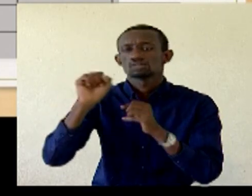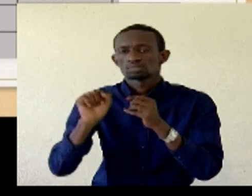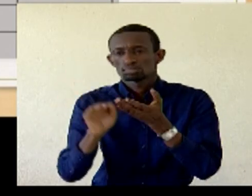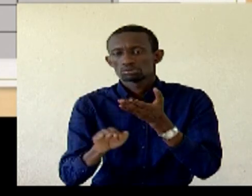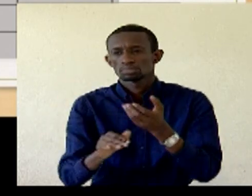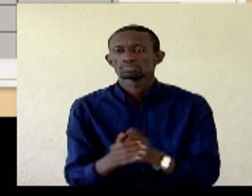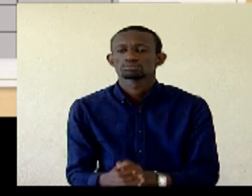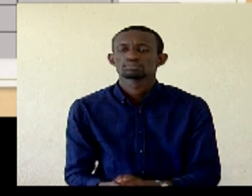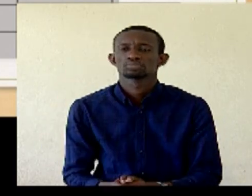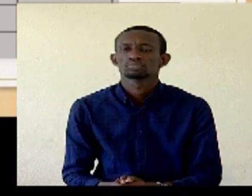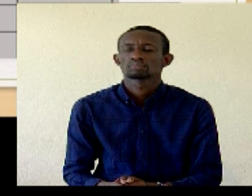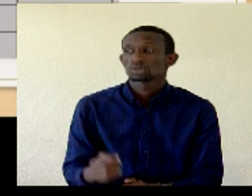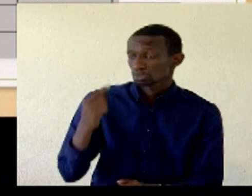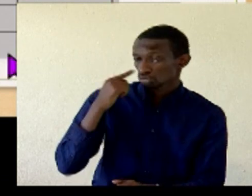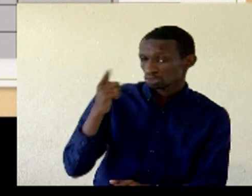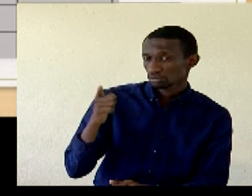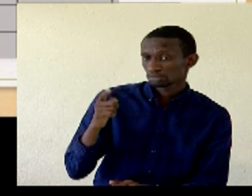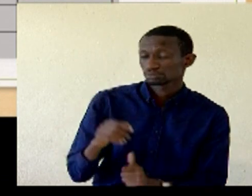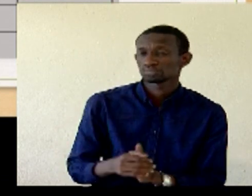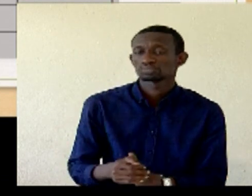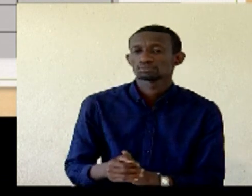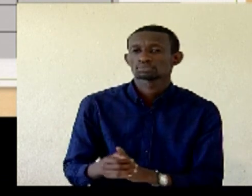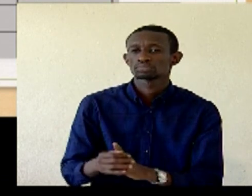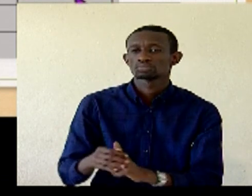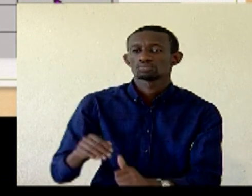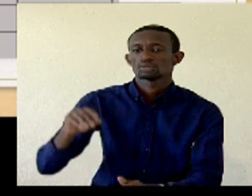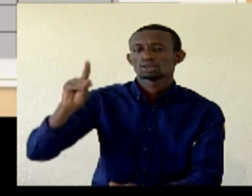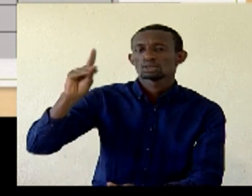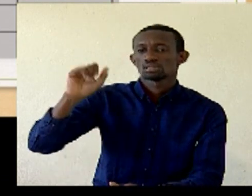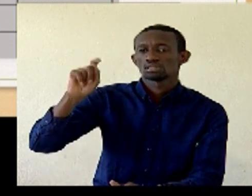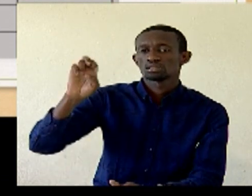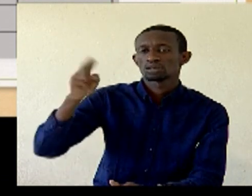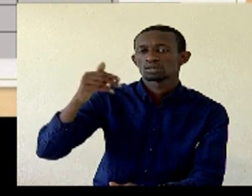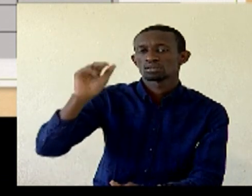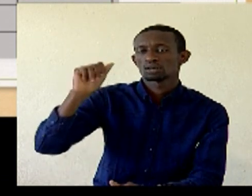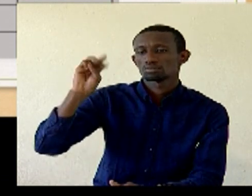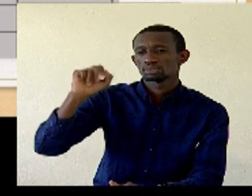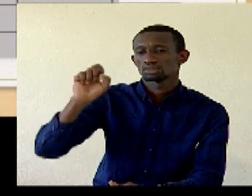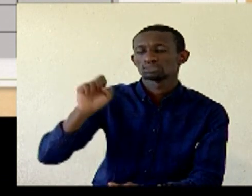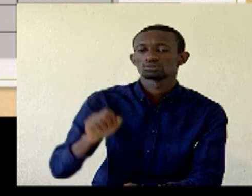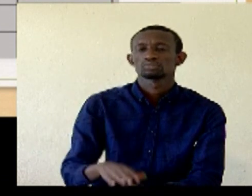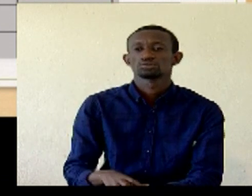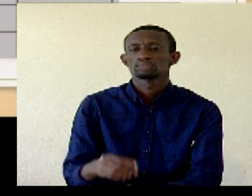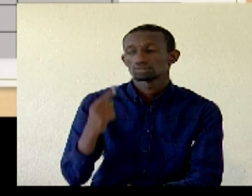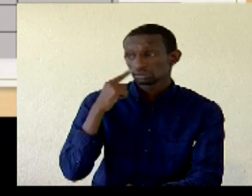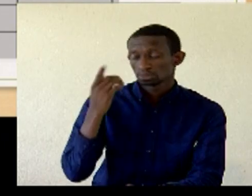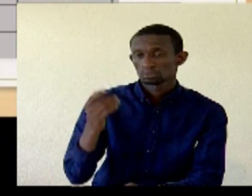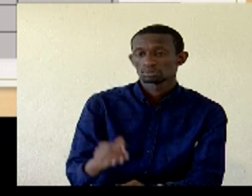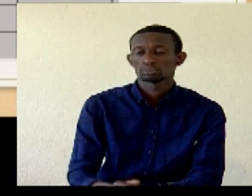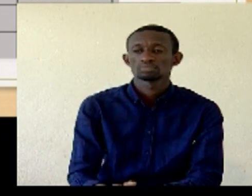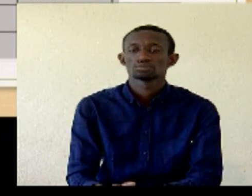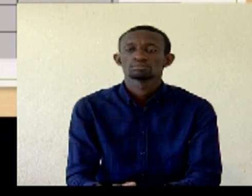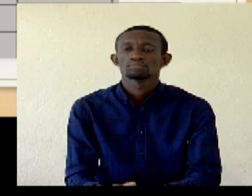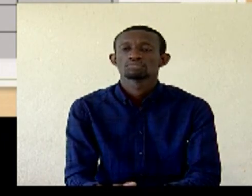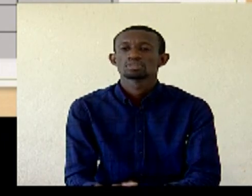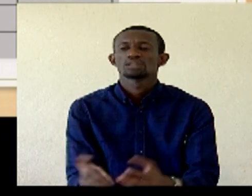one, the diethylamine, is a much stronger. No, this one, ethylamine, when you look at this one